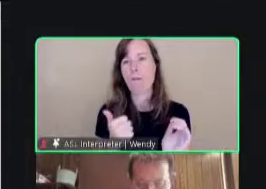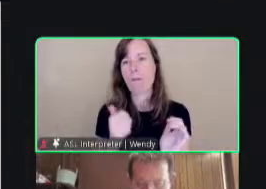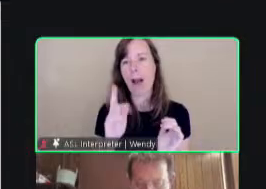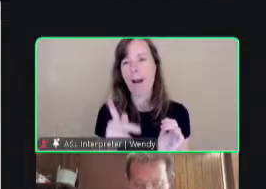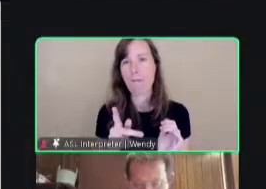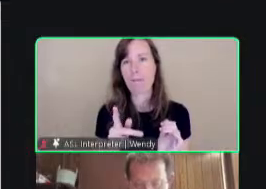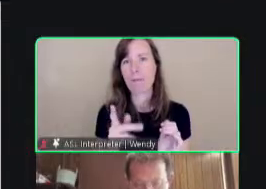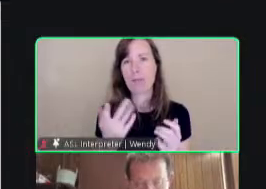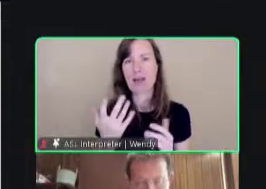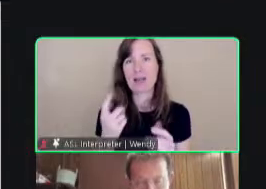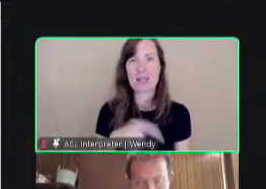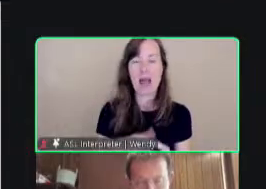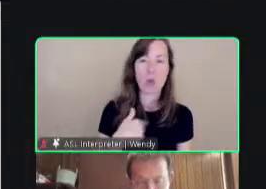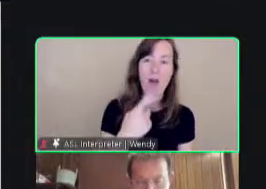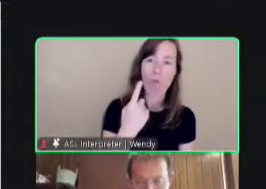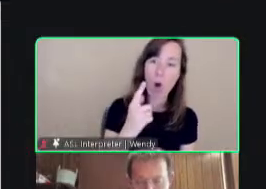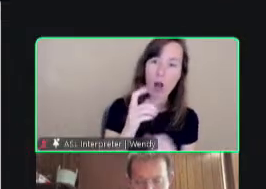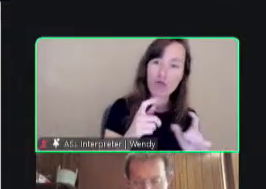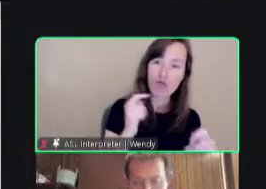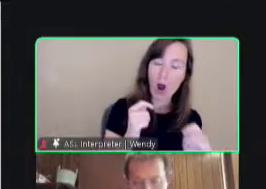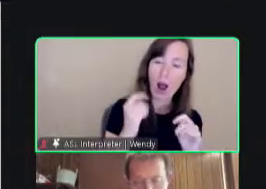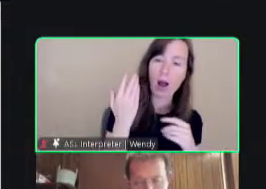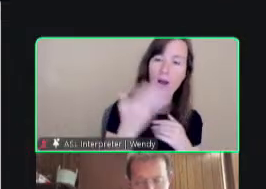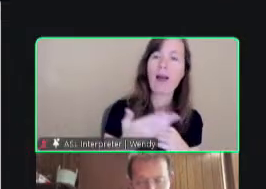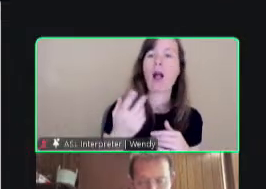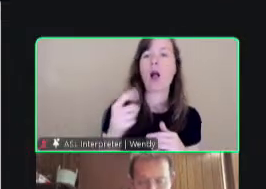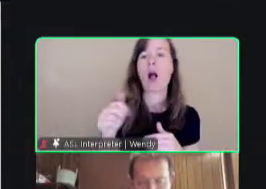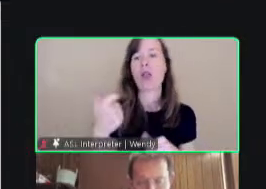truck, or at times we have 3 trucks. So,